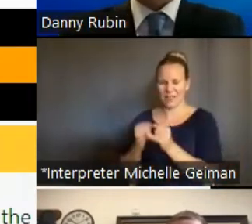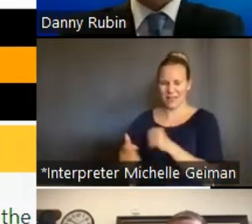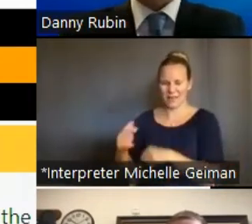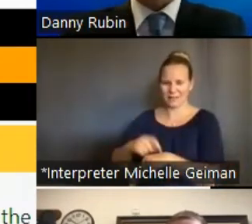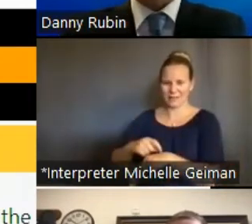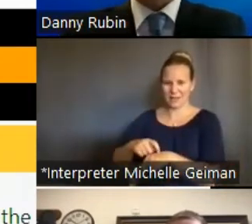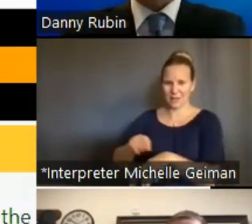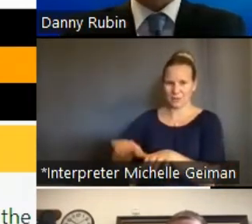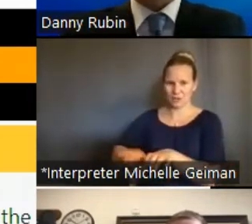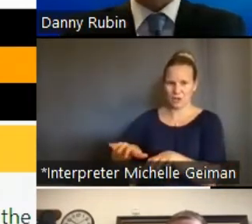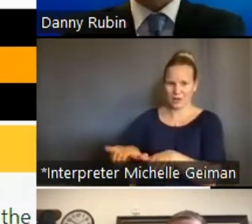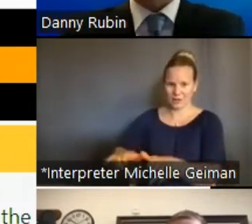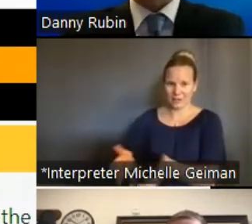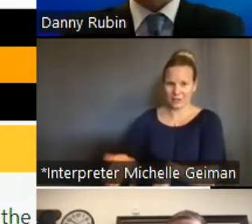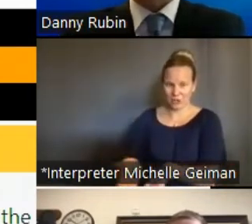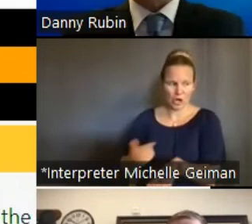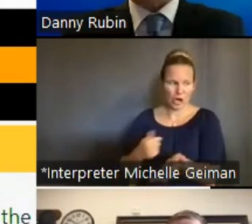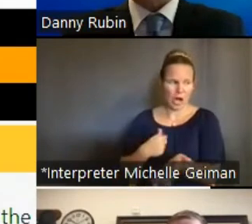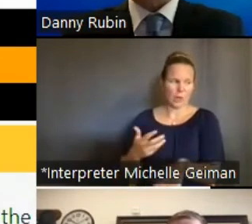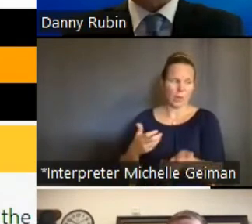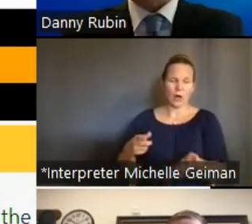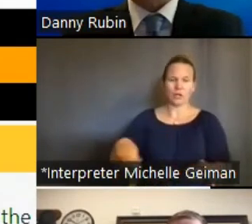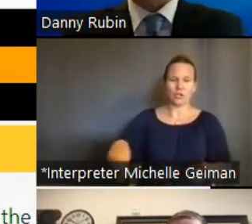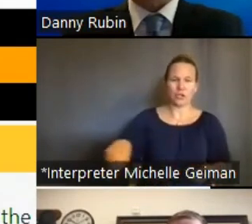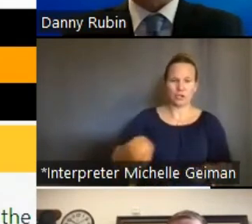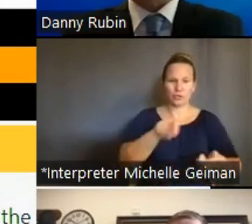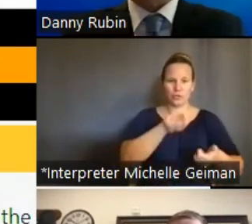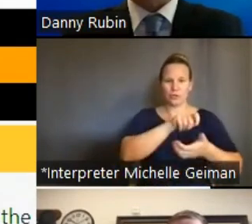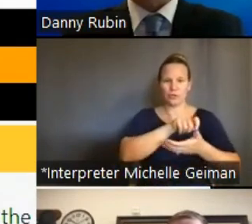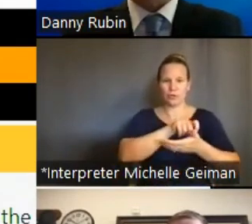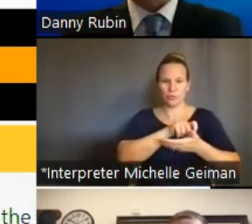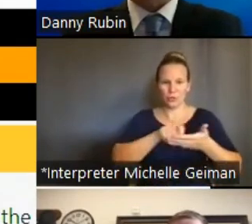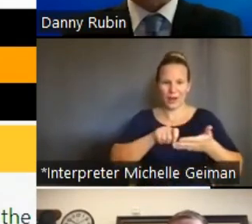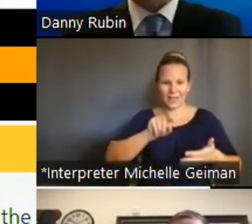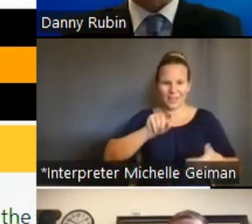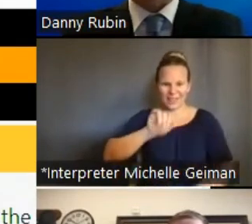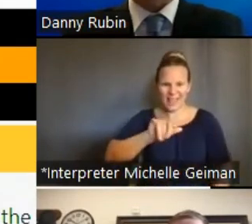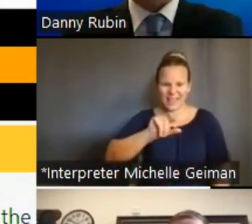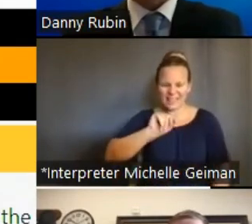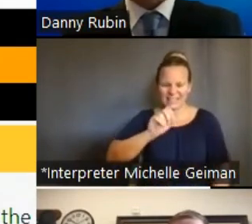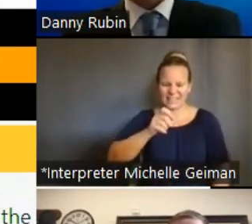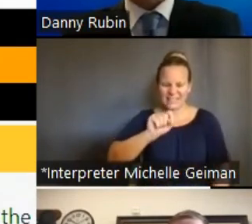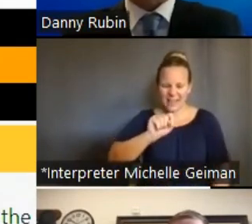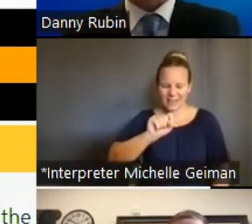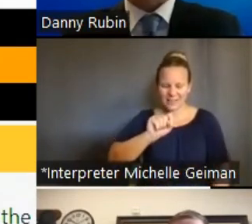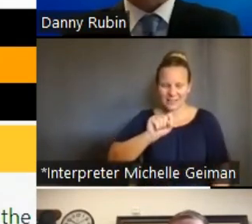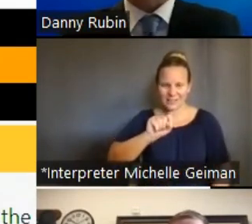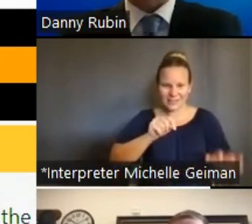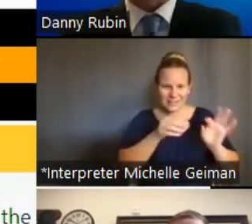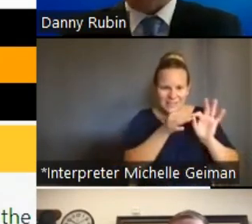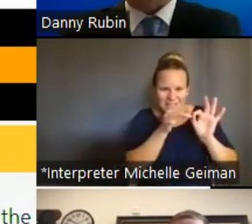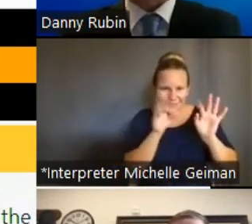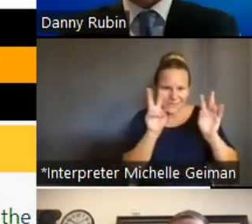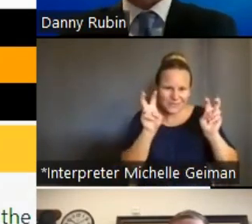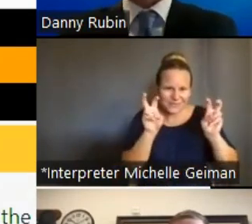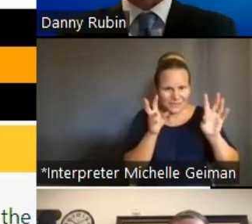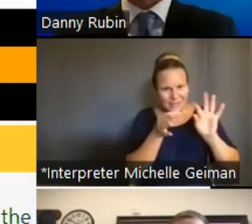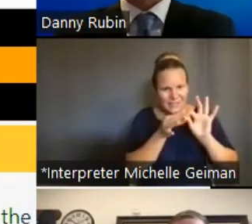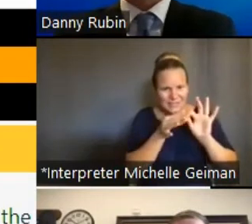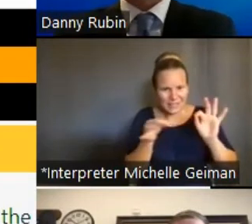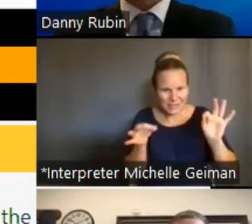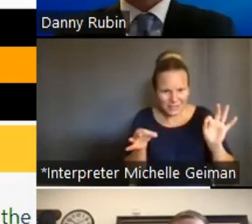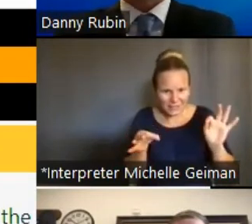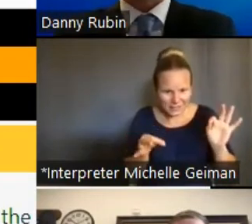I want everybody to rewrite this texty looking sentence, THX for the time today. I appreciate